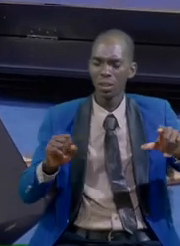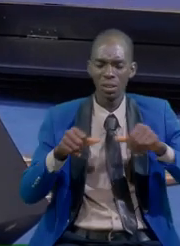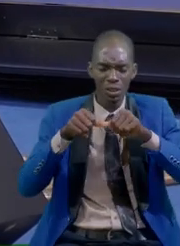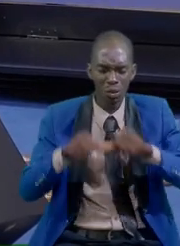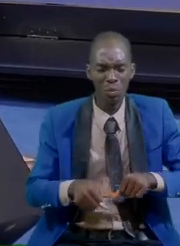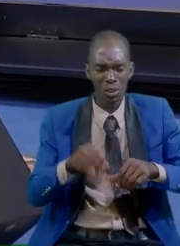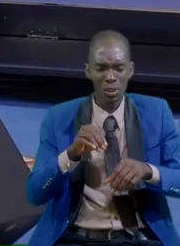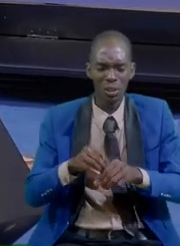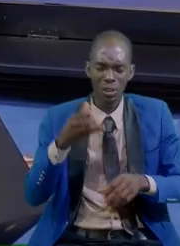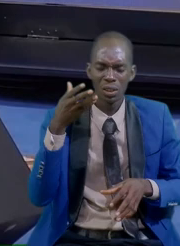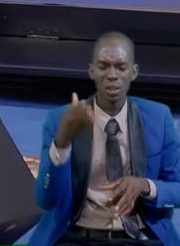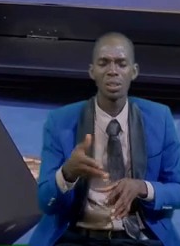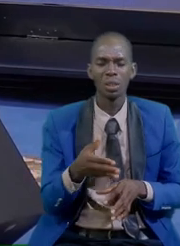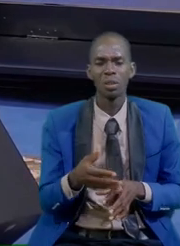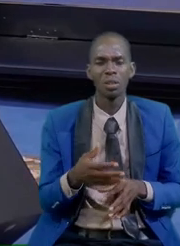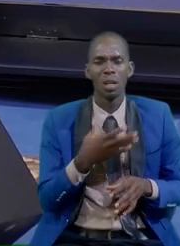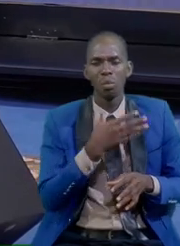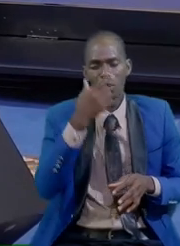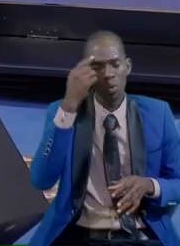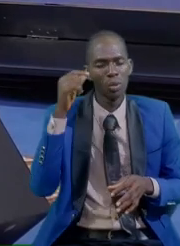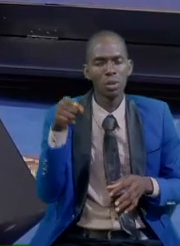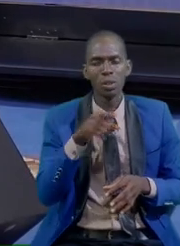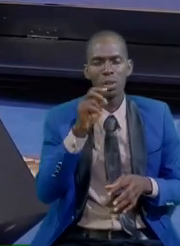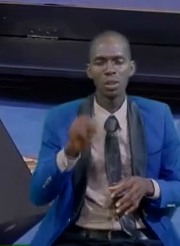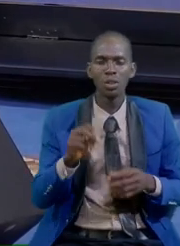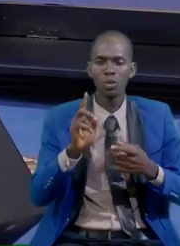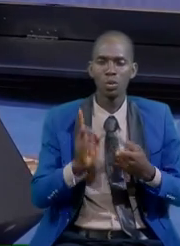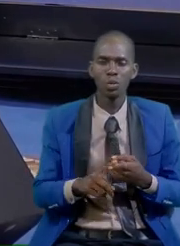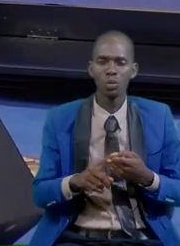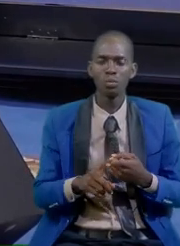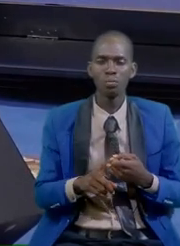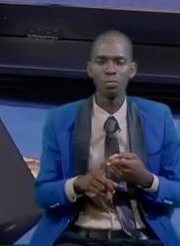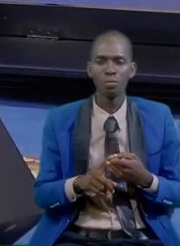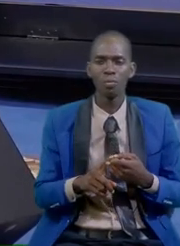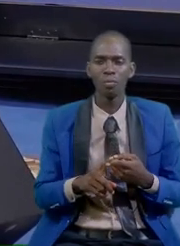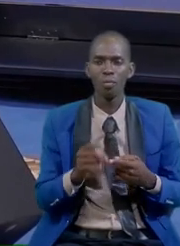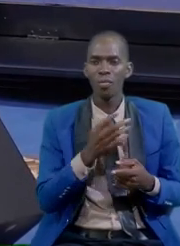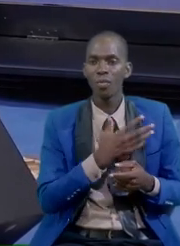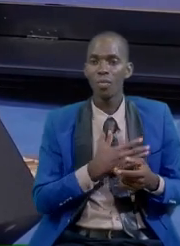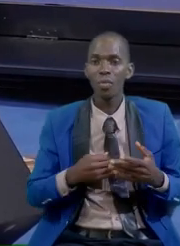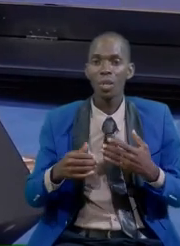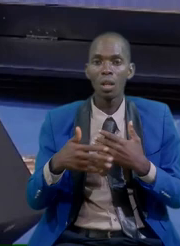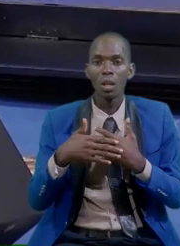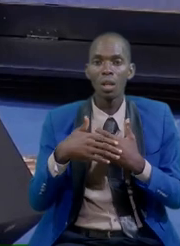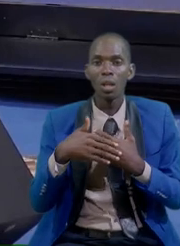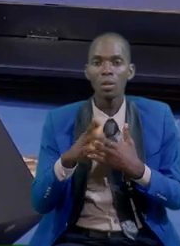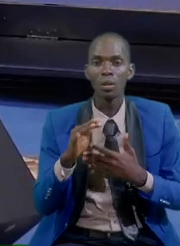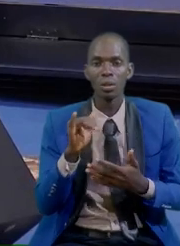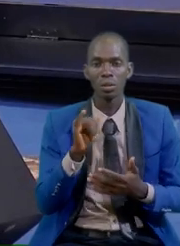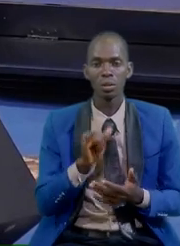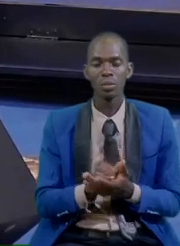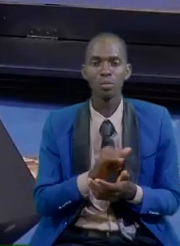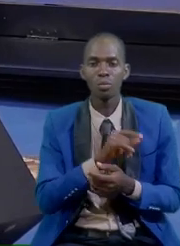of salvation to the Philippian jailer himself and to his household. And after that, when they were minding